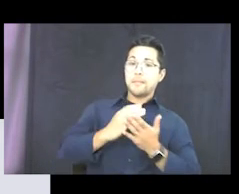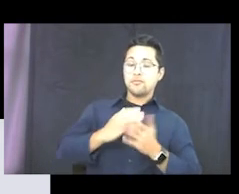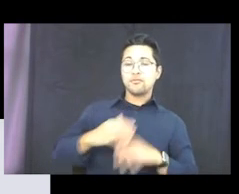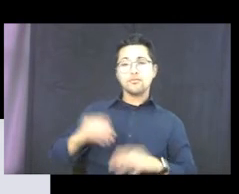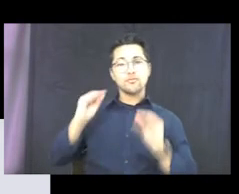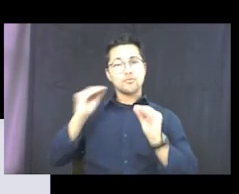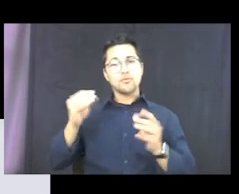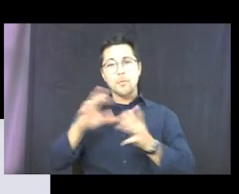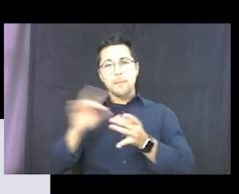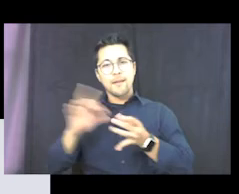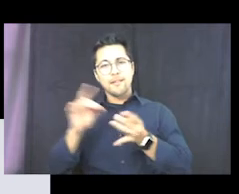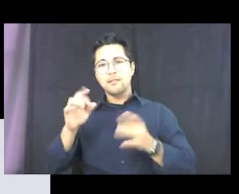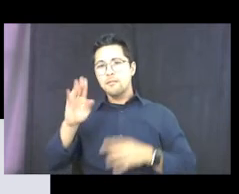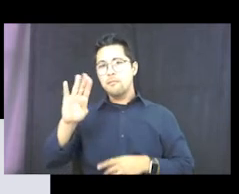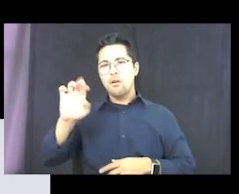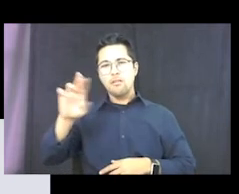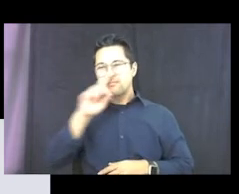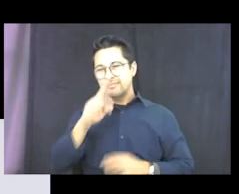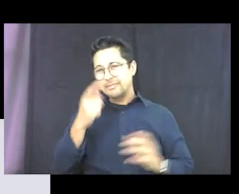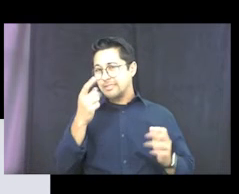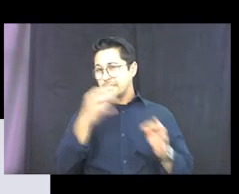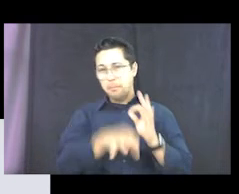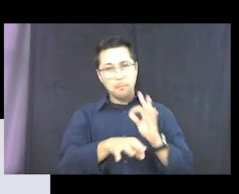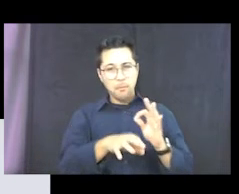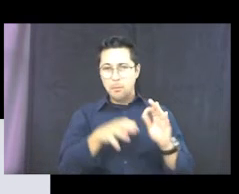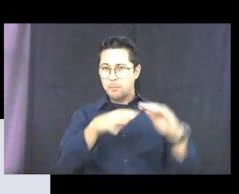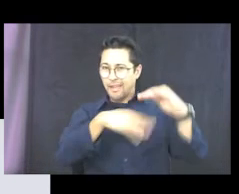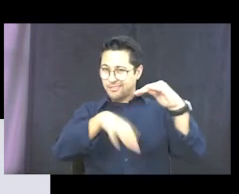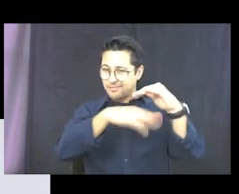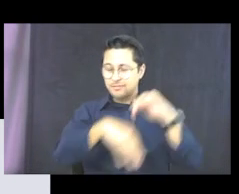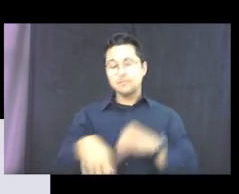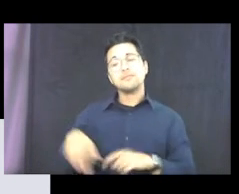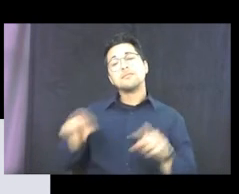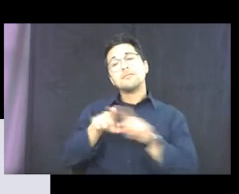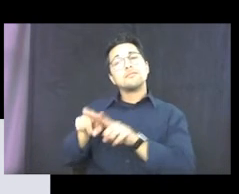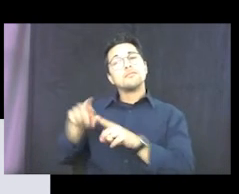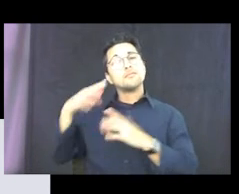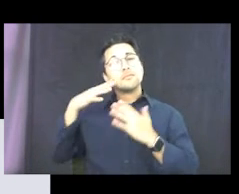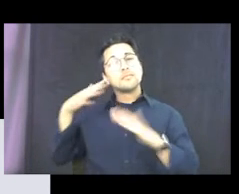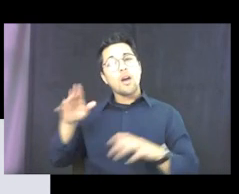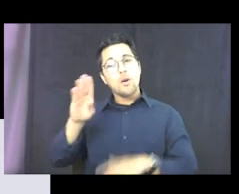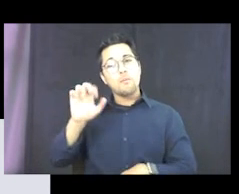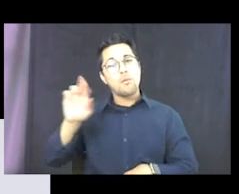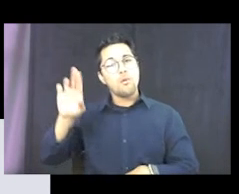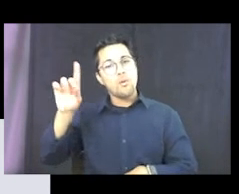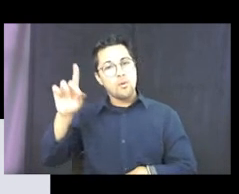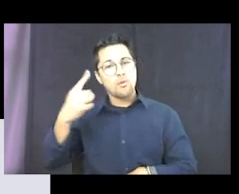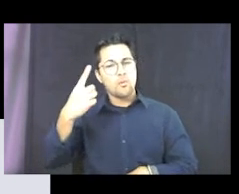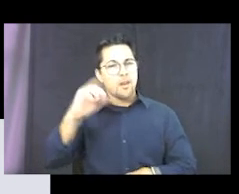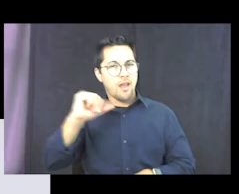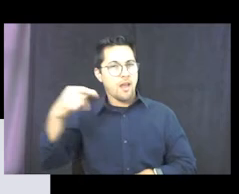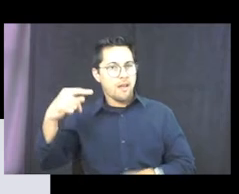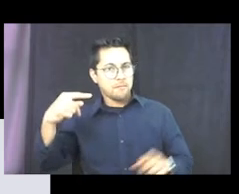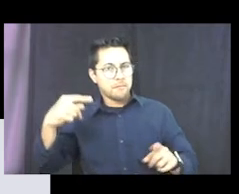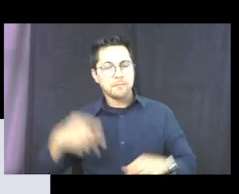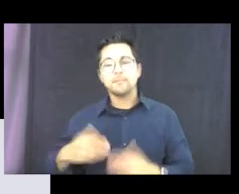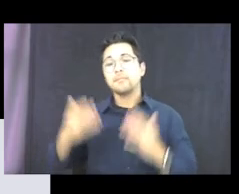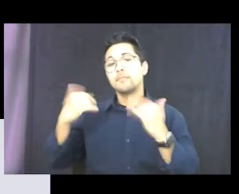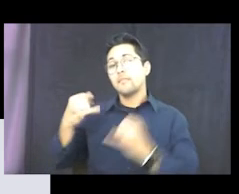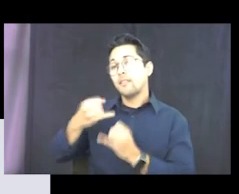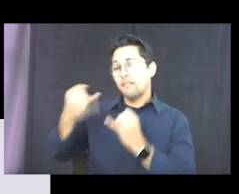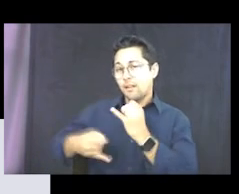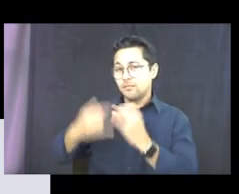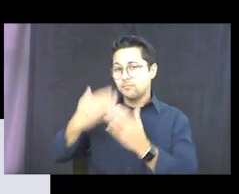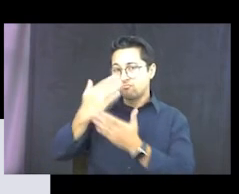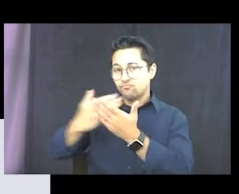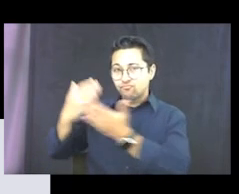message bar, so very simple basic systems, and Sounding Board is one of those apps that they reference. In our final section